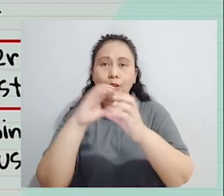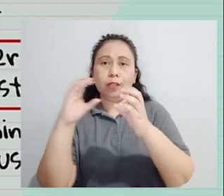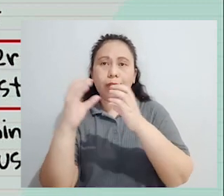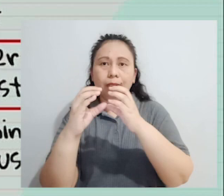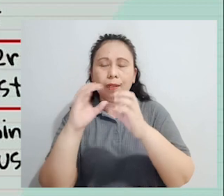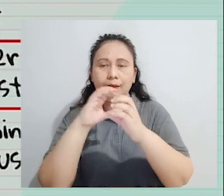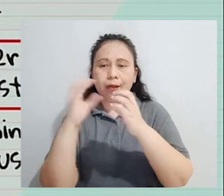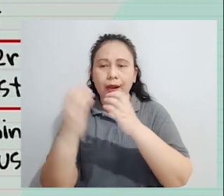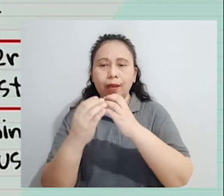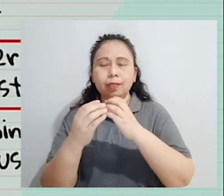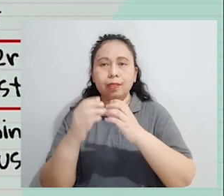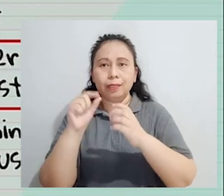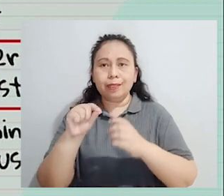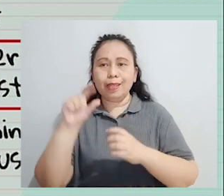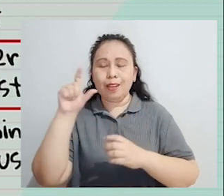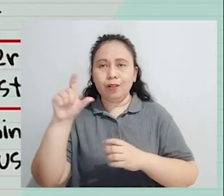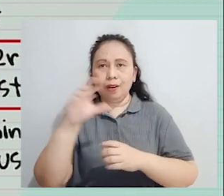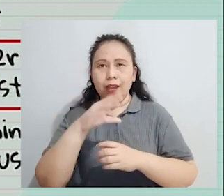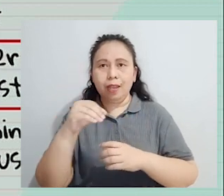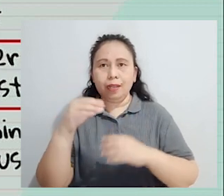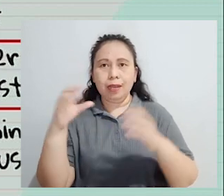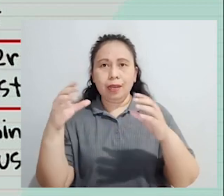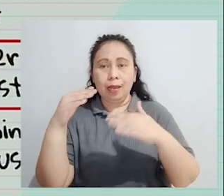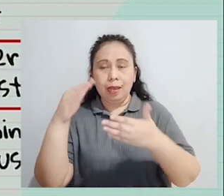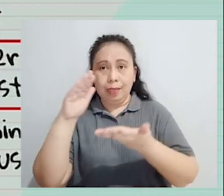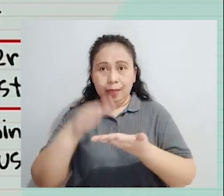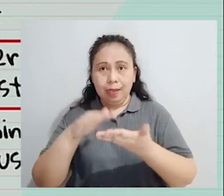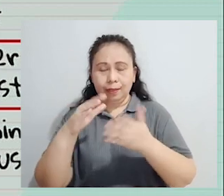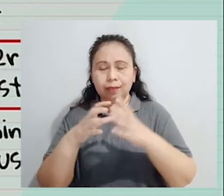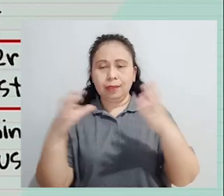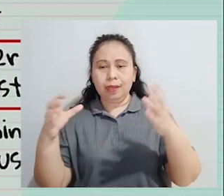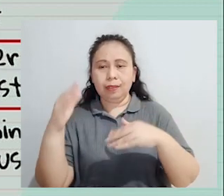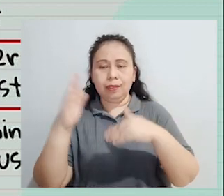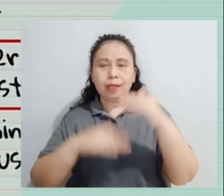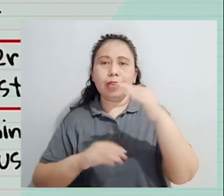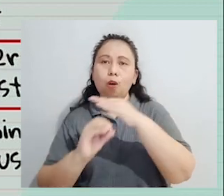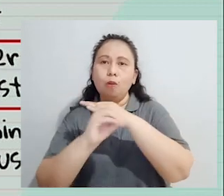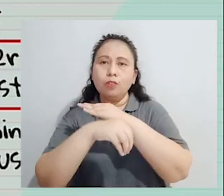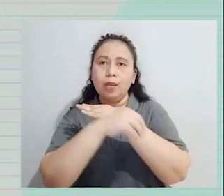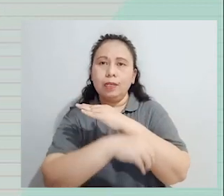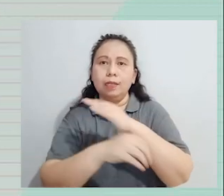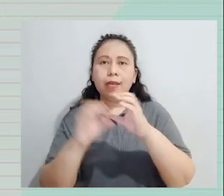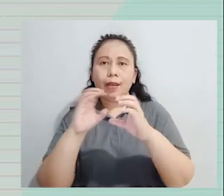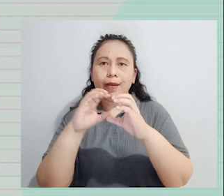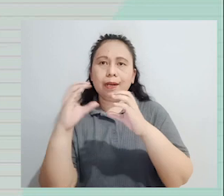is thicker and less dense than the oceanic crust.